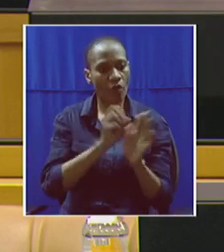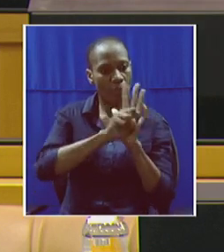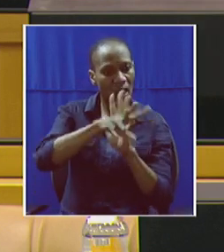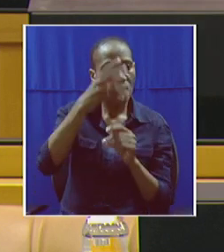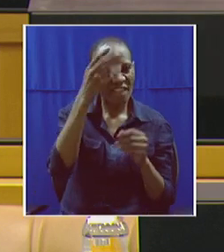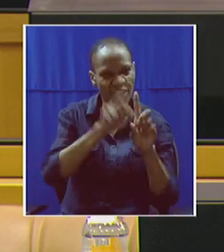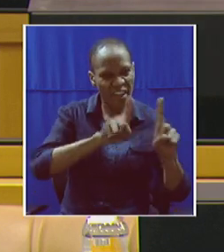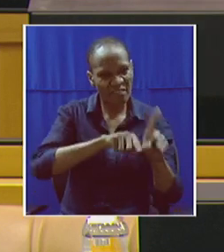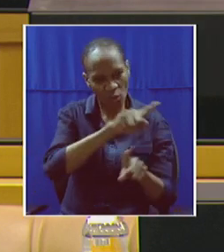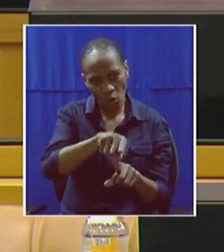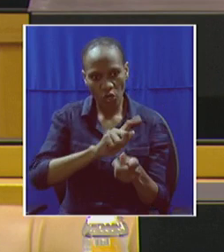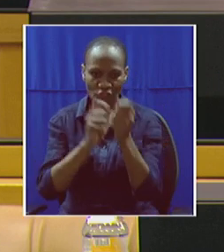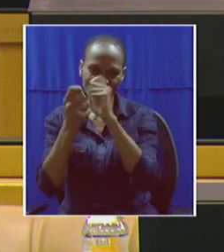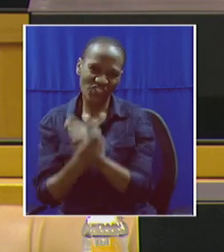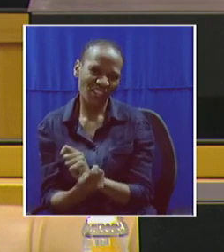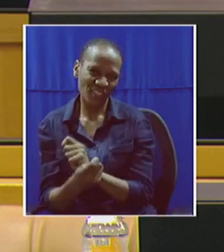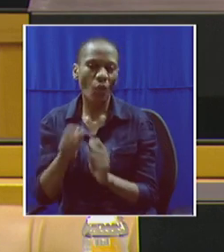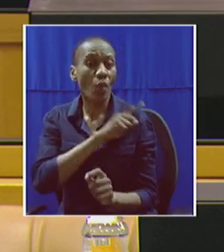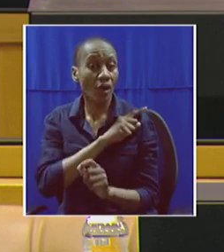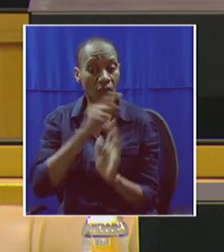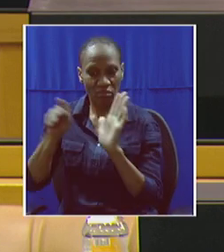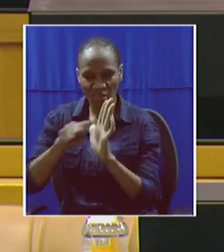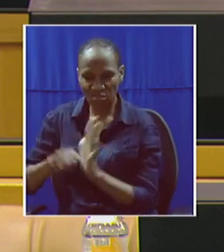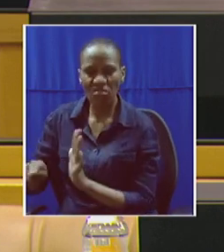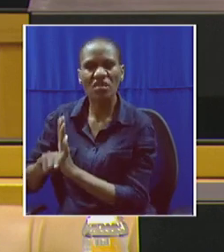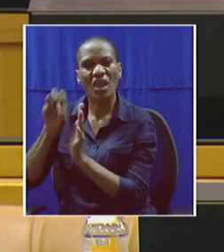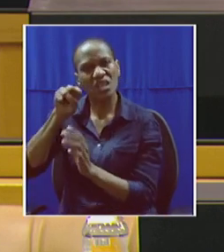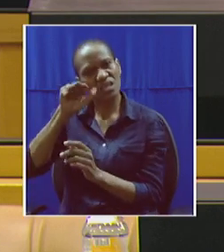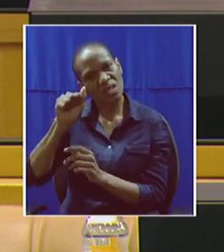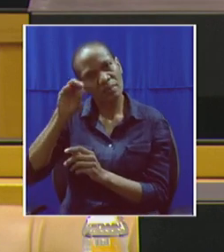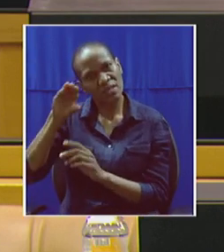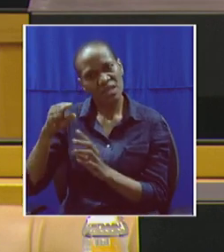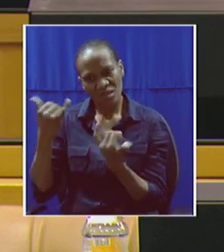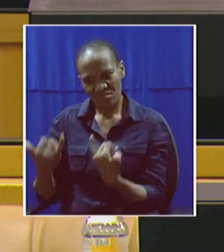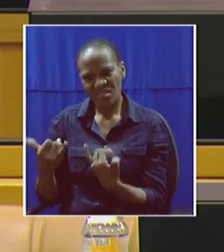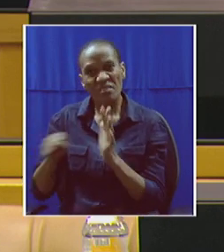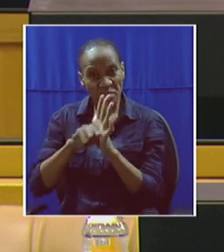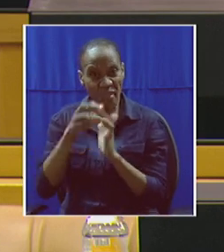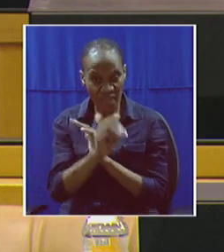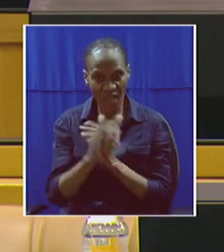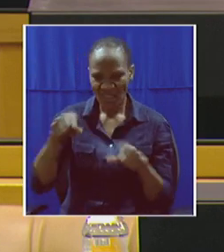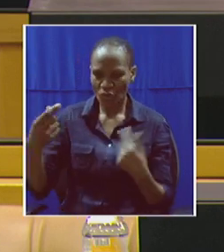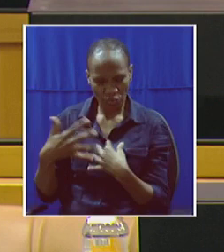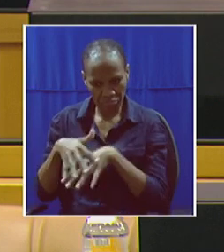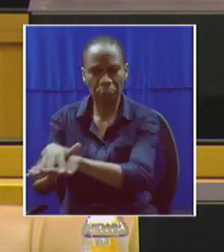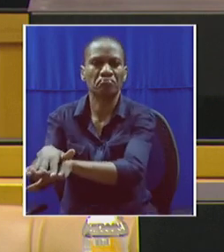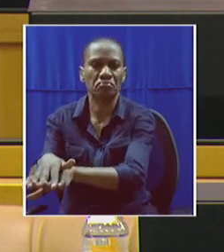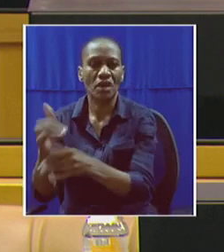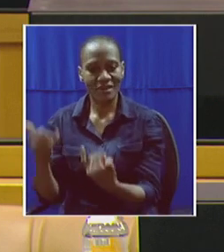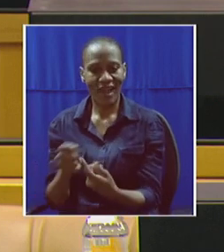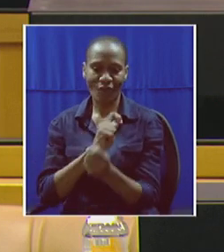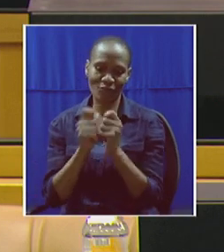be seen as negatively affecting the public broadcaster so we are in a way working towards the